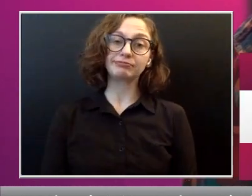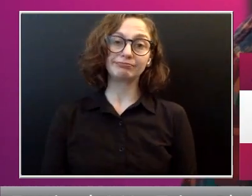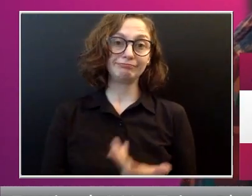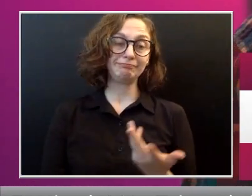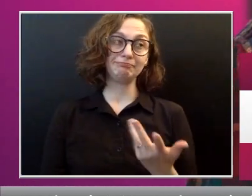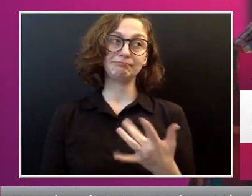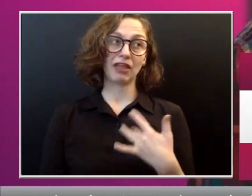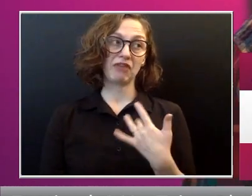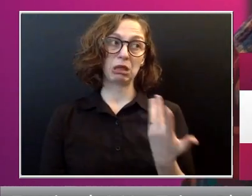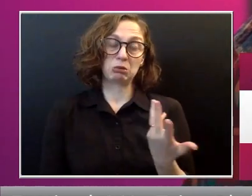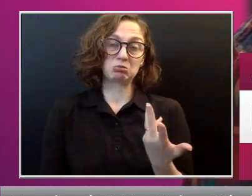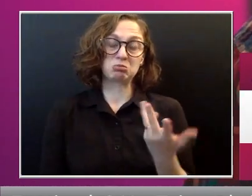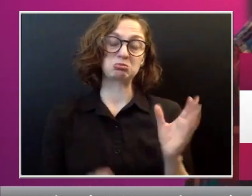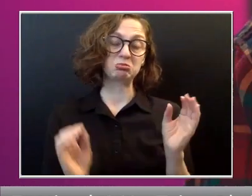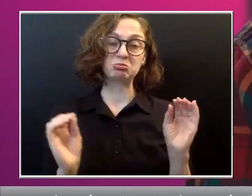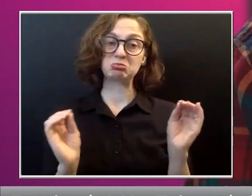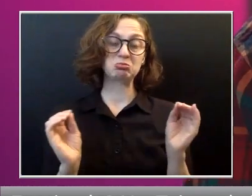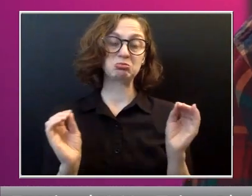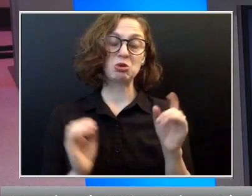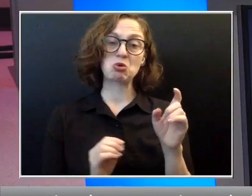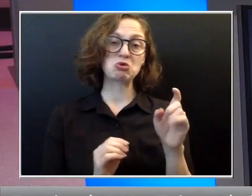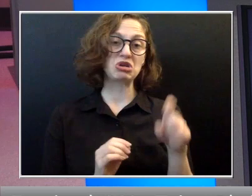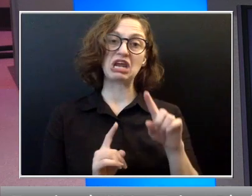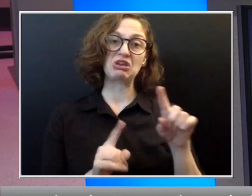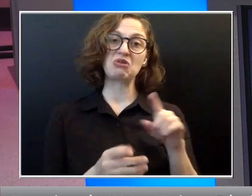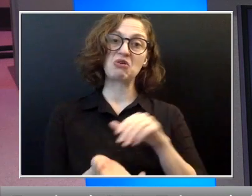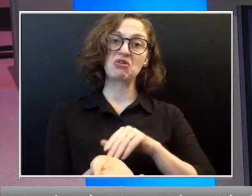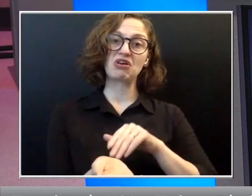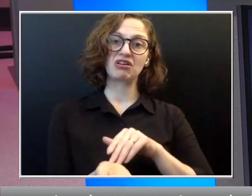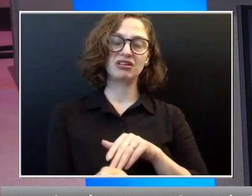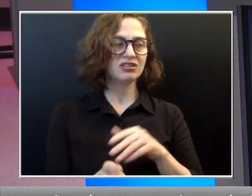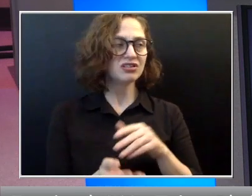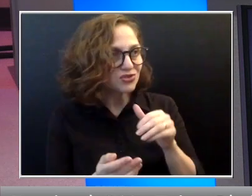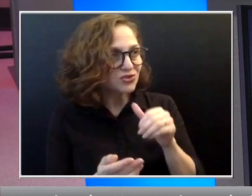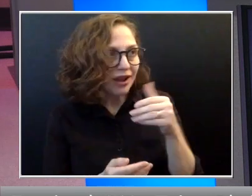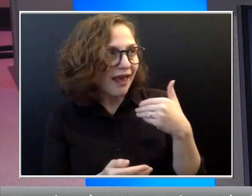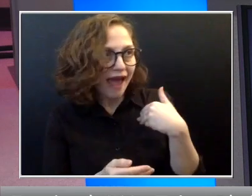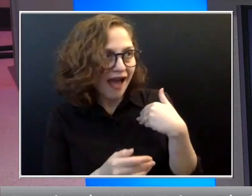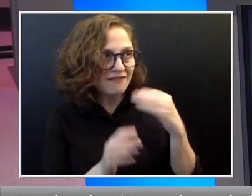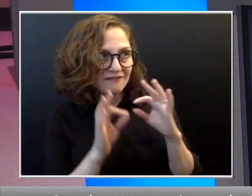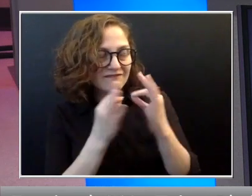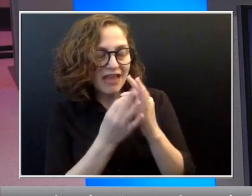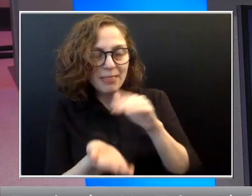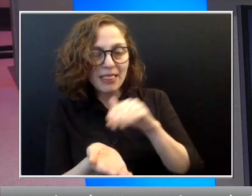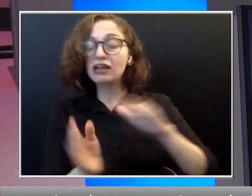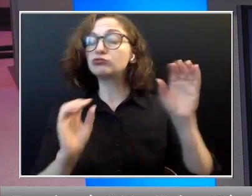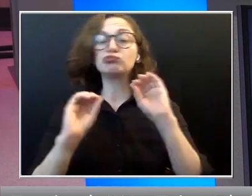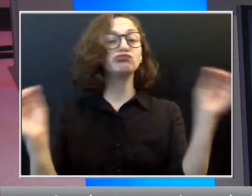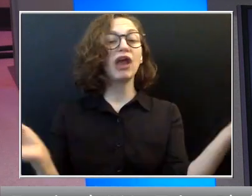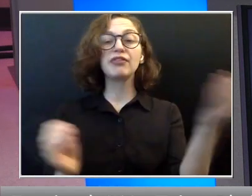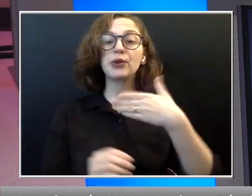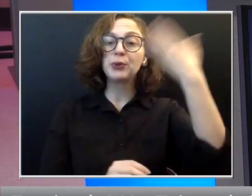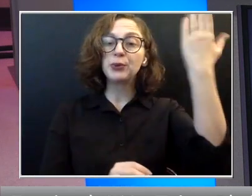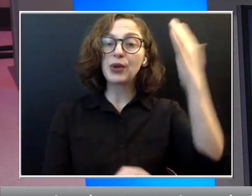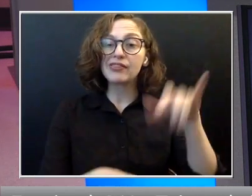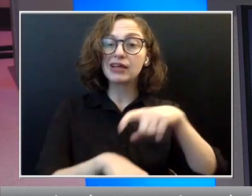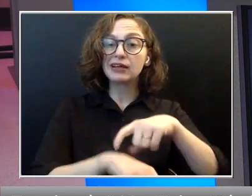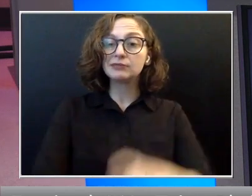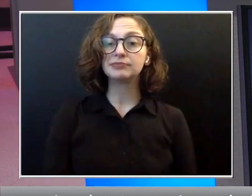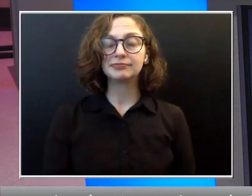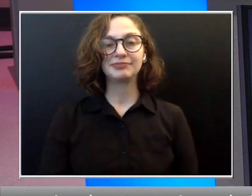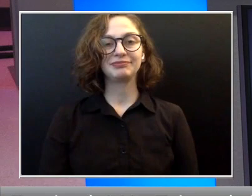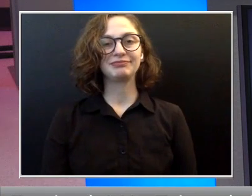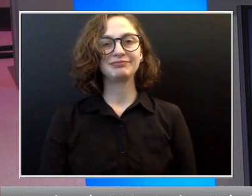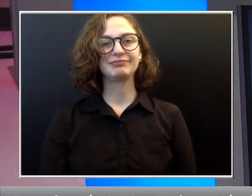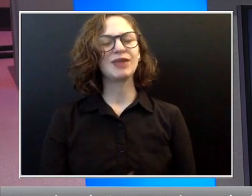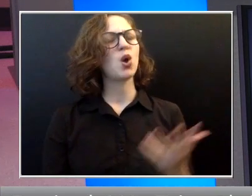to have a doctor, I guess. So you didn't even have a family doctor? We didn't have nothing. a family doctor at the time. Nope. So what was the very first sign something was